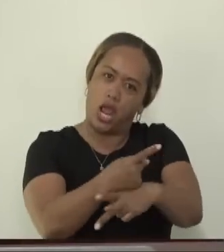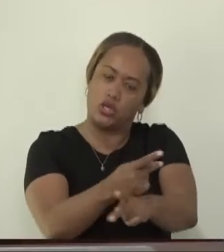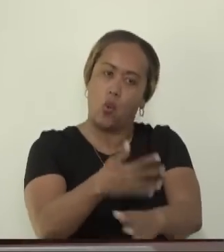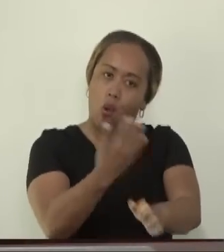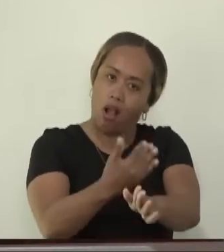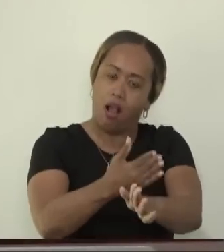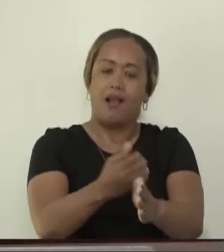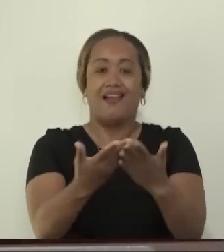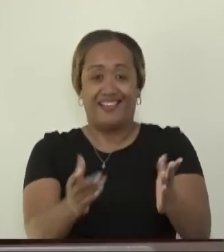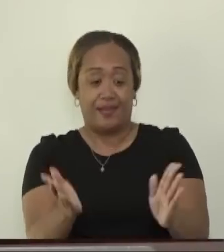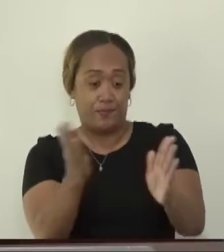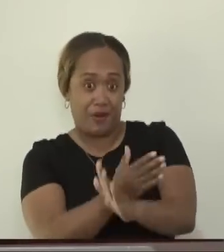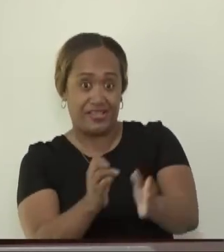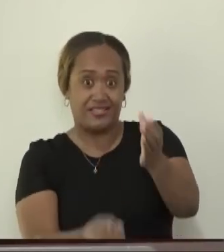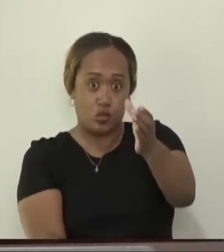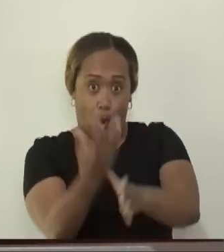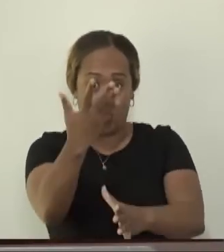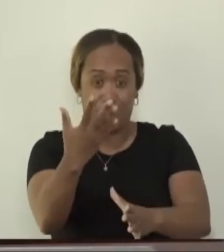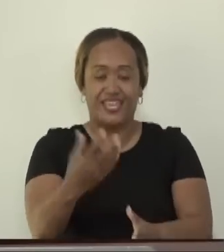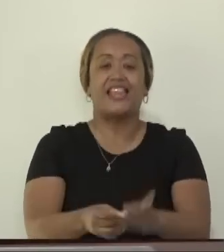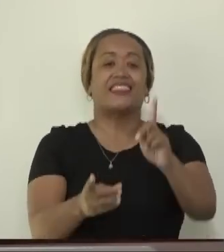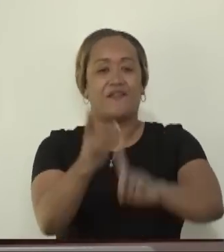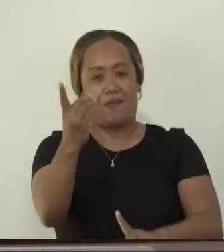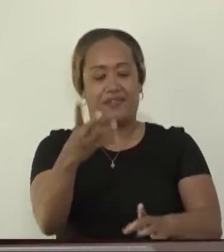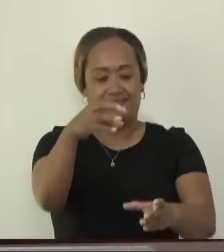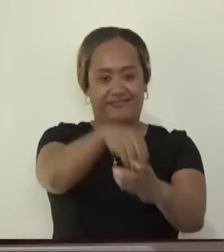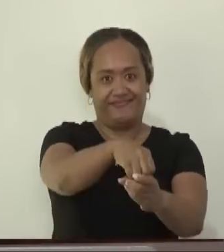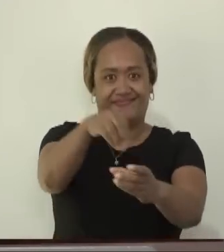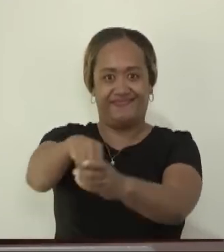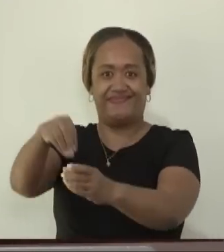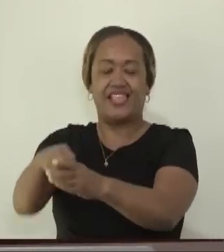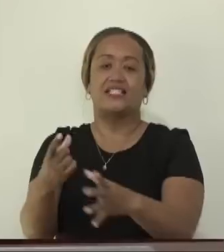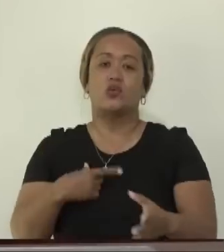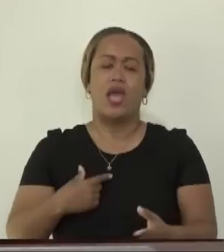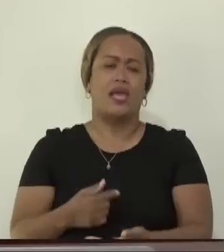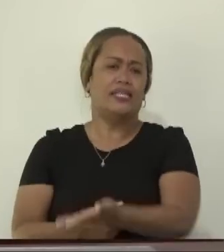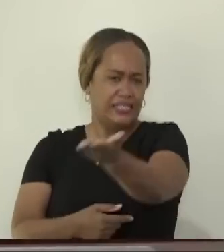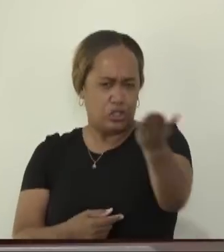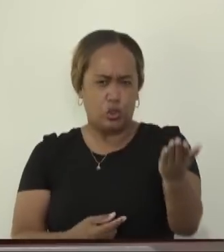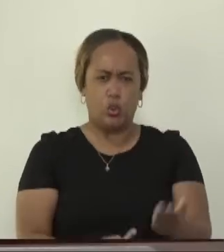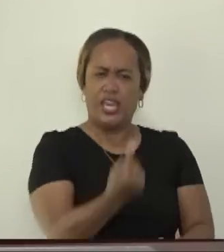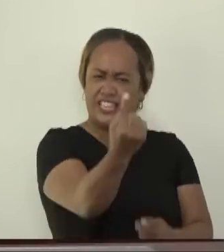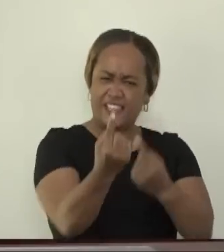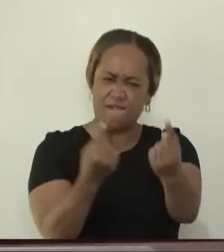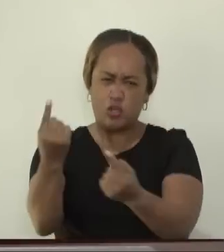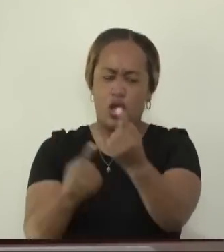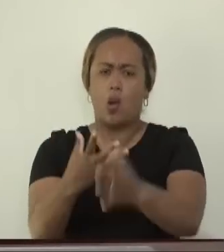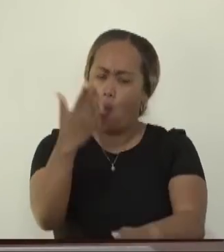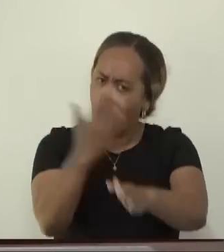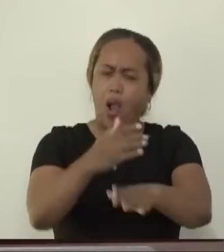growth and development. This means that every individual must work harder and